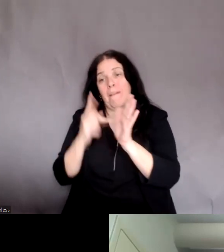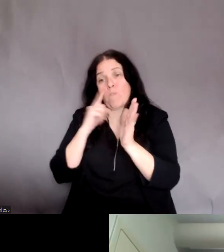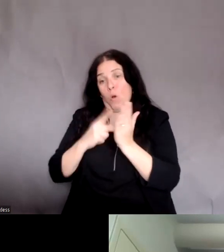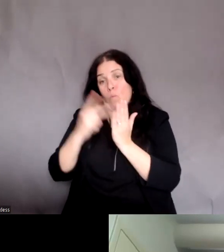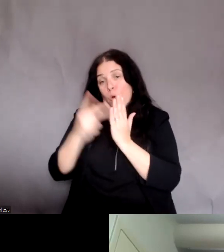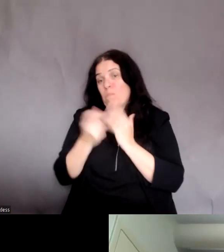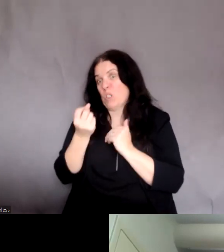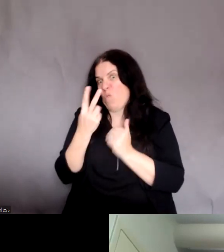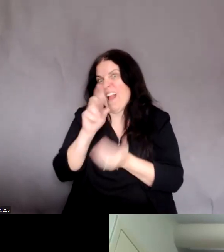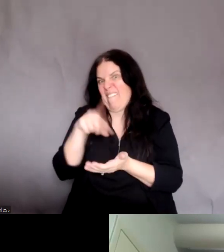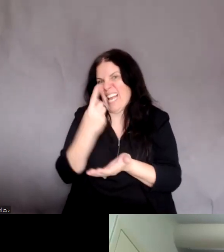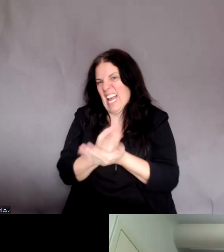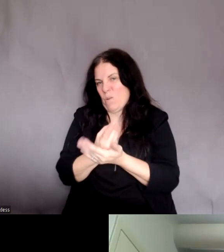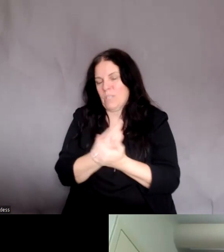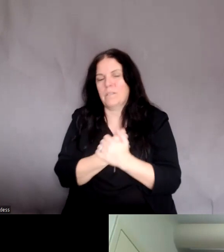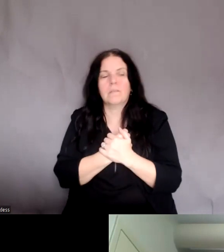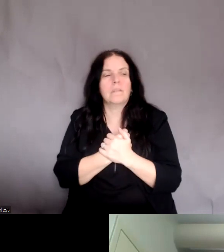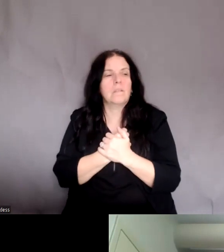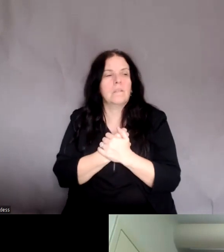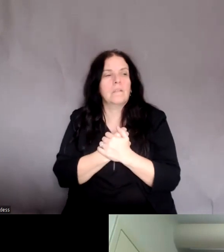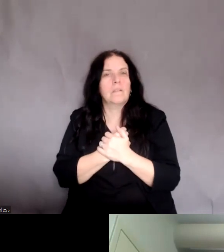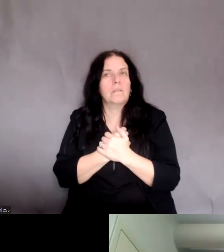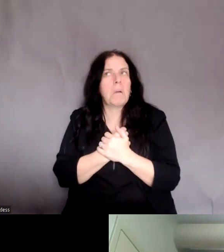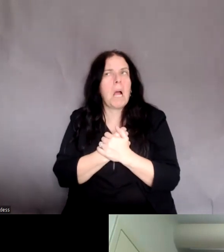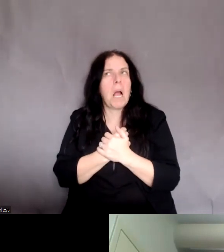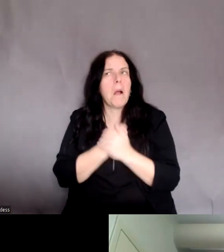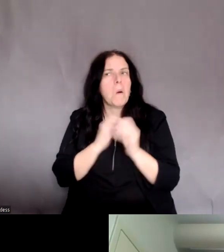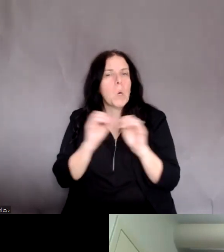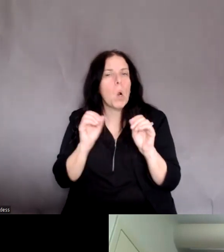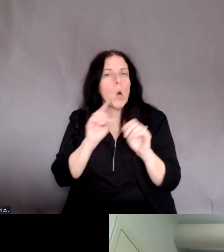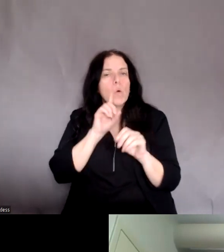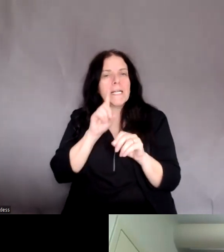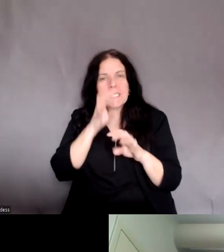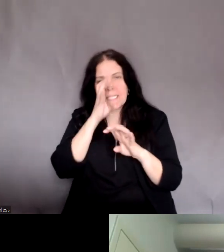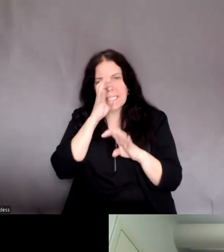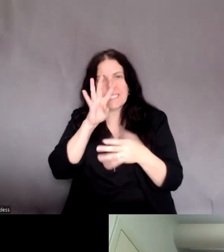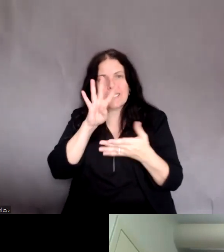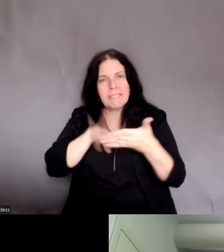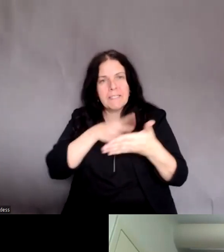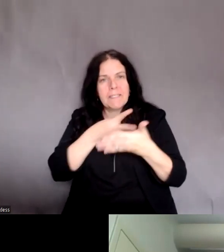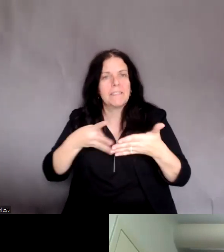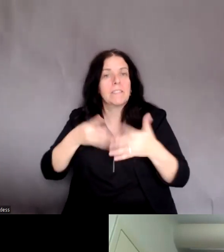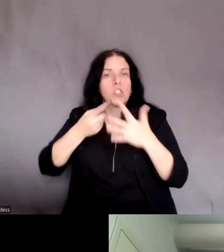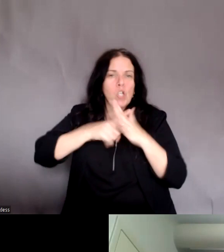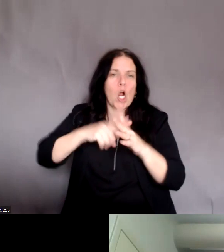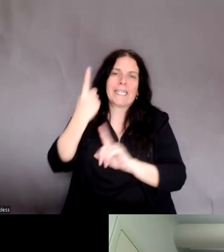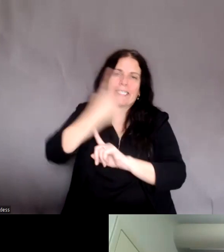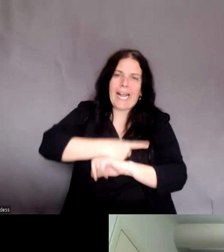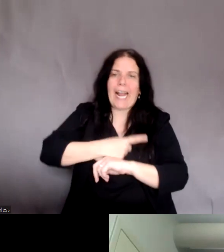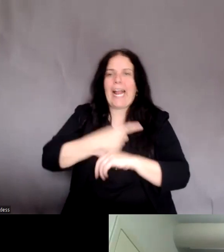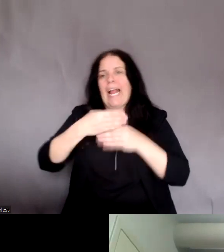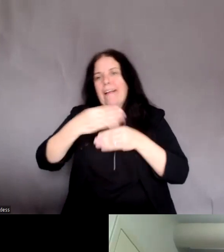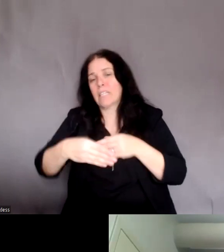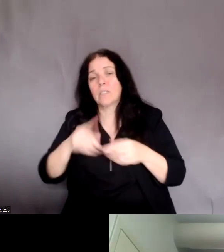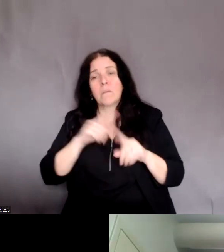program that doesn't necessarily have a start and finish, but it's a bit more self-directed and it could take them X amount of time to